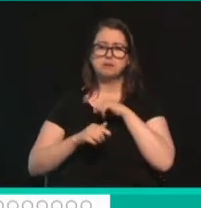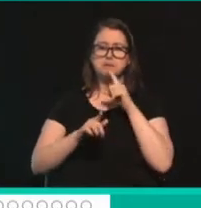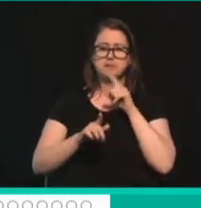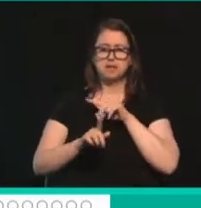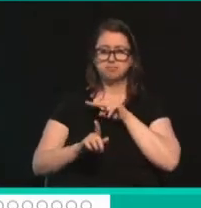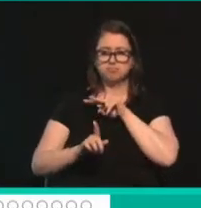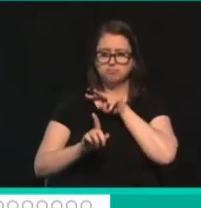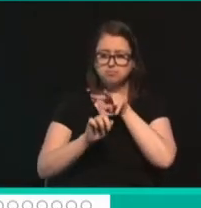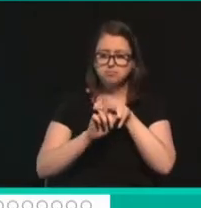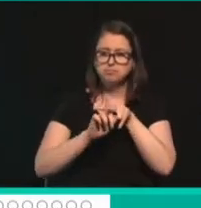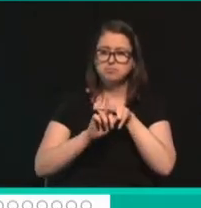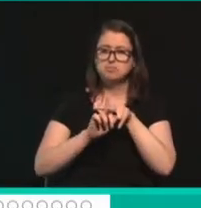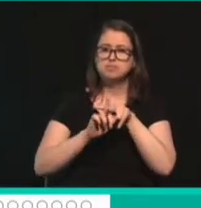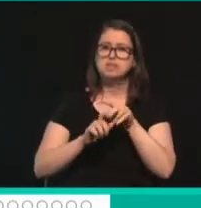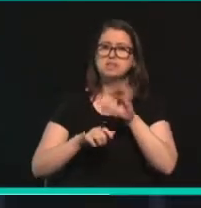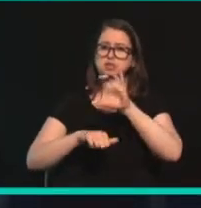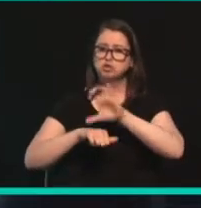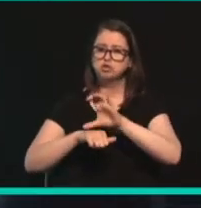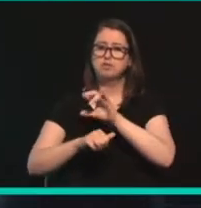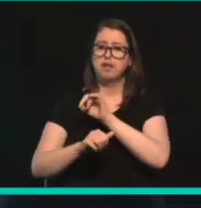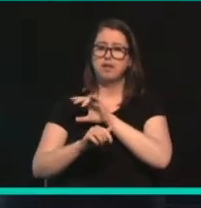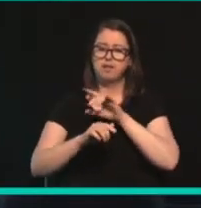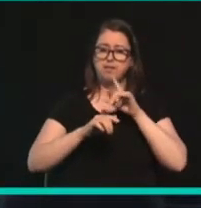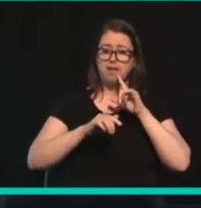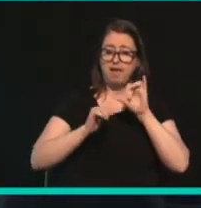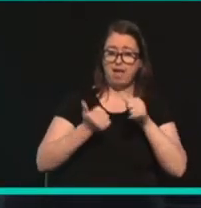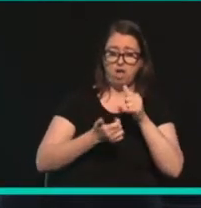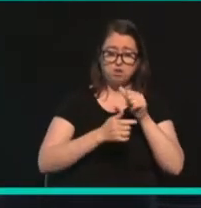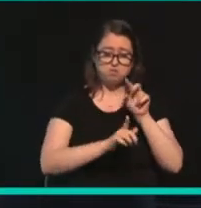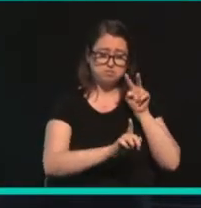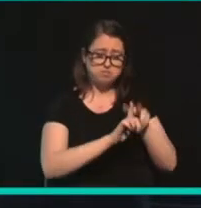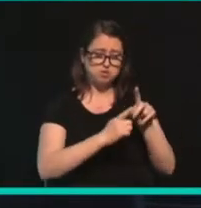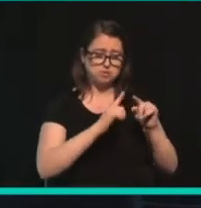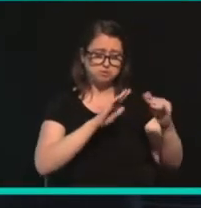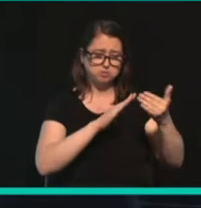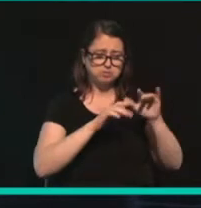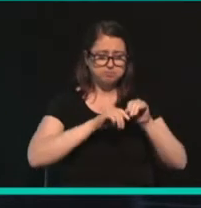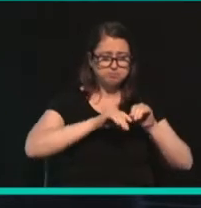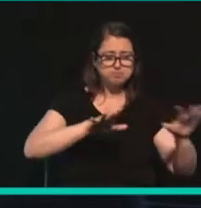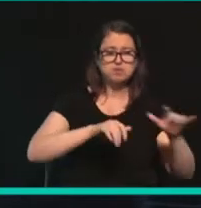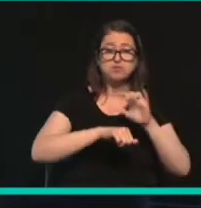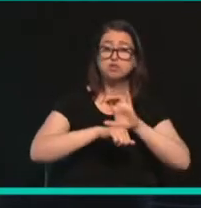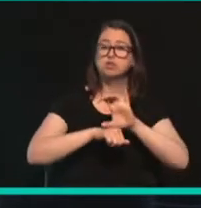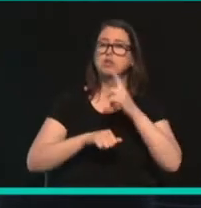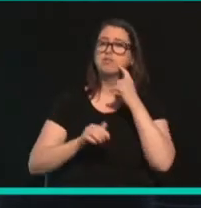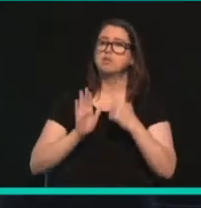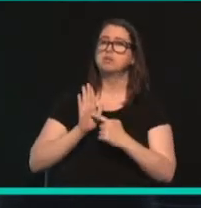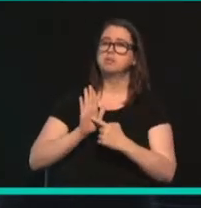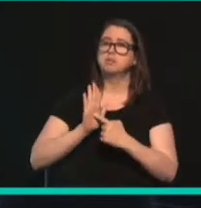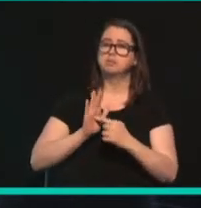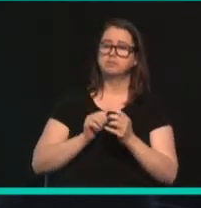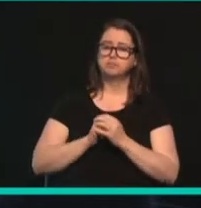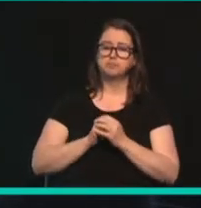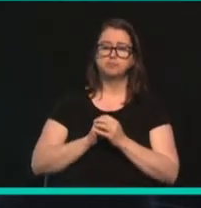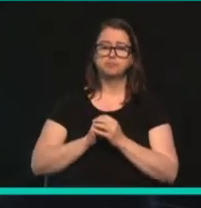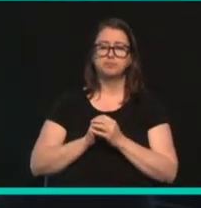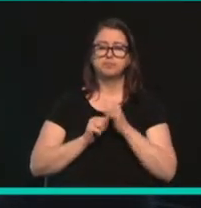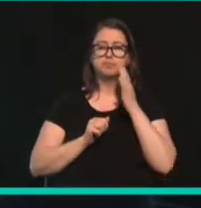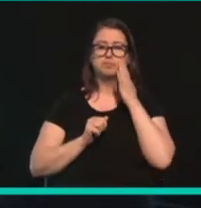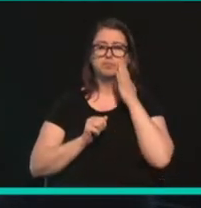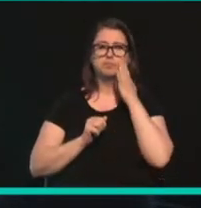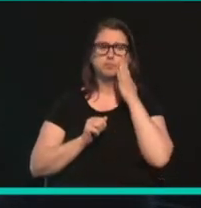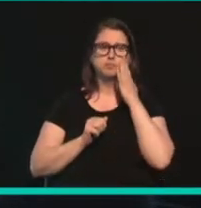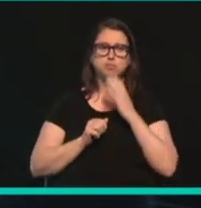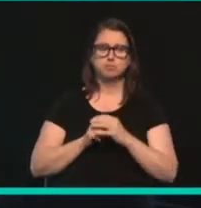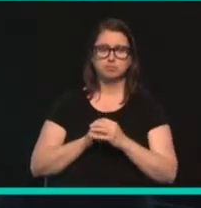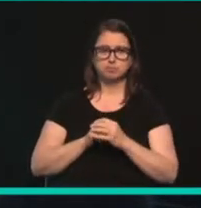local church, to our community, and to our churches. Take for an example here. We will be